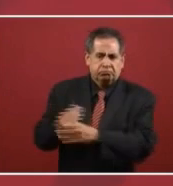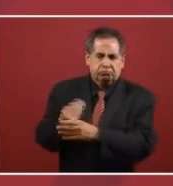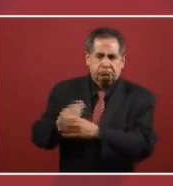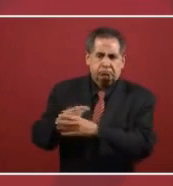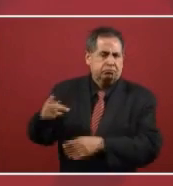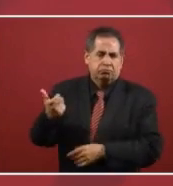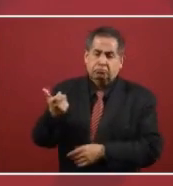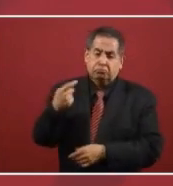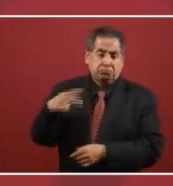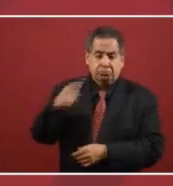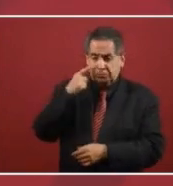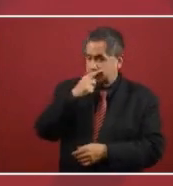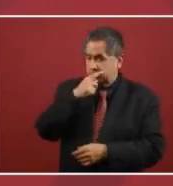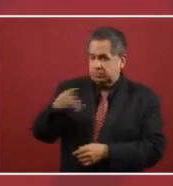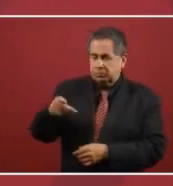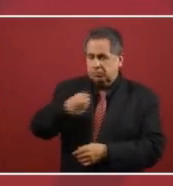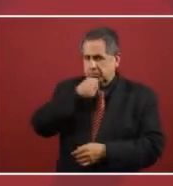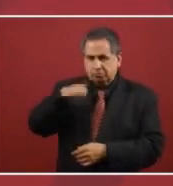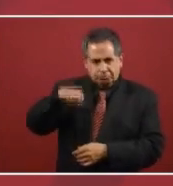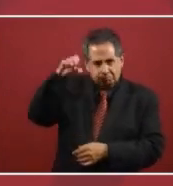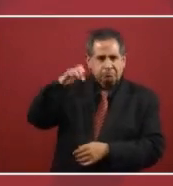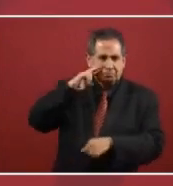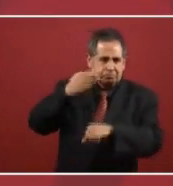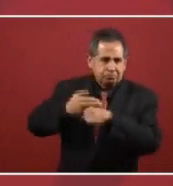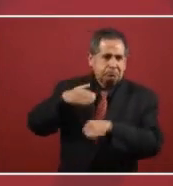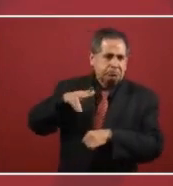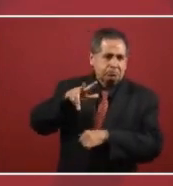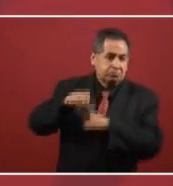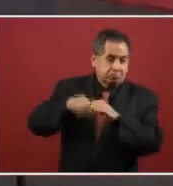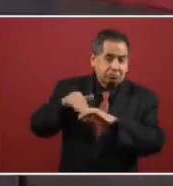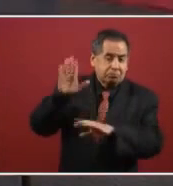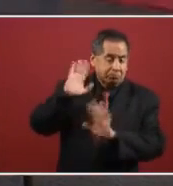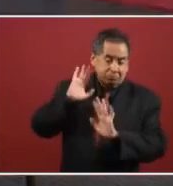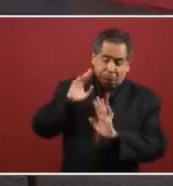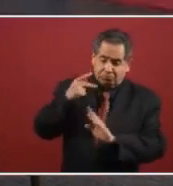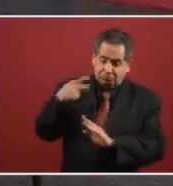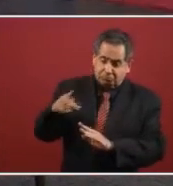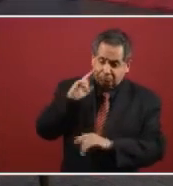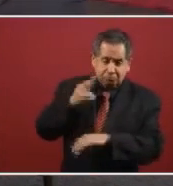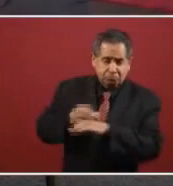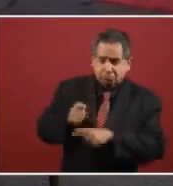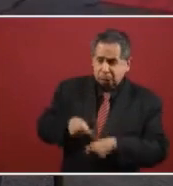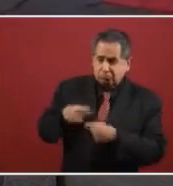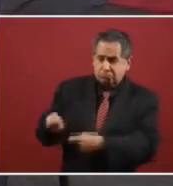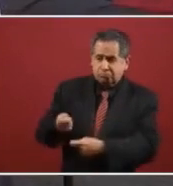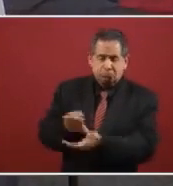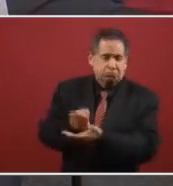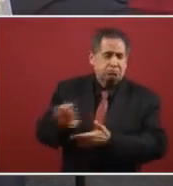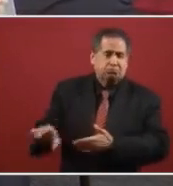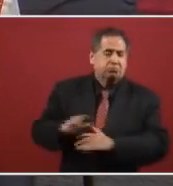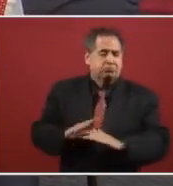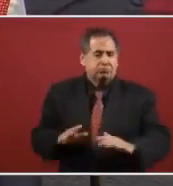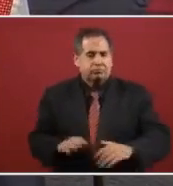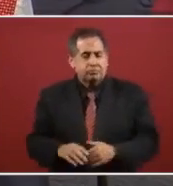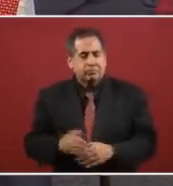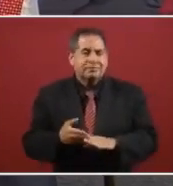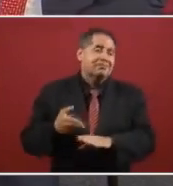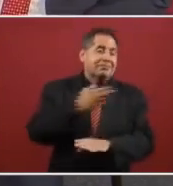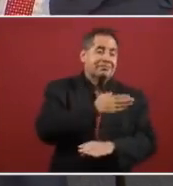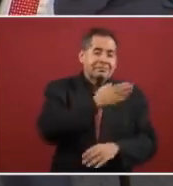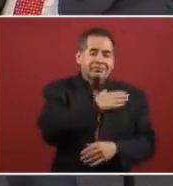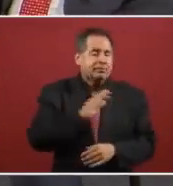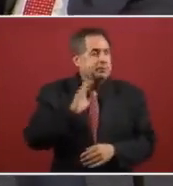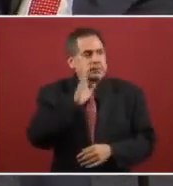how to manage their own money. They're they're of age, they're responsible. There's been a